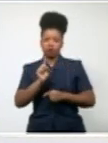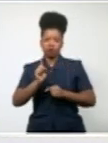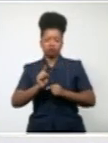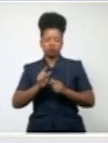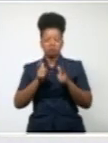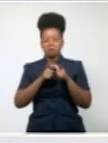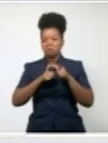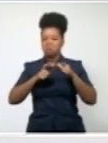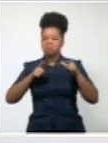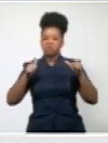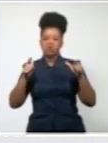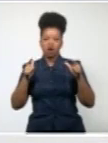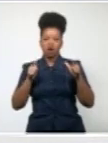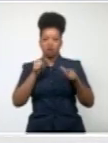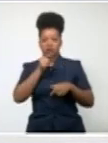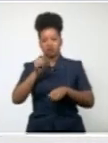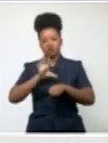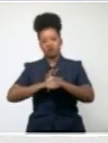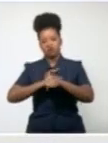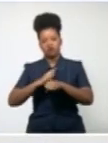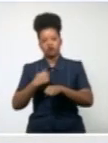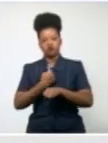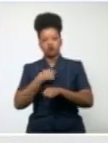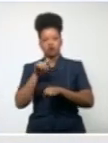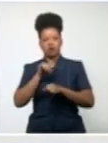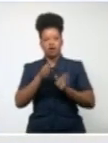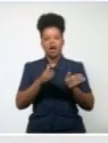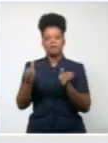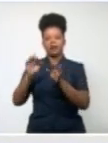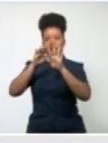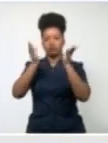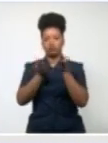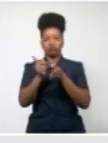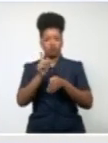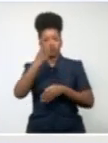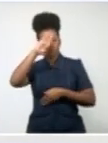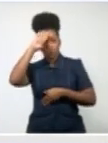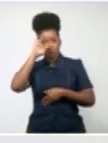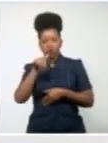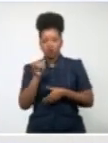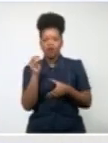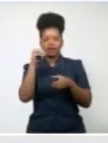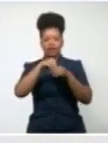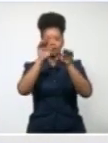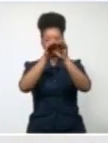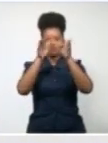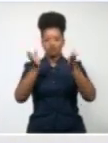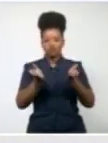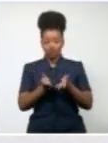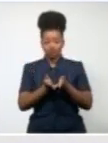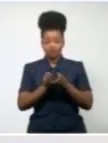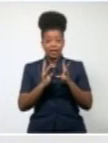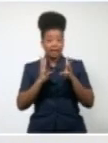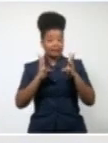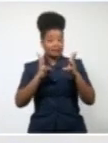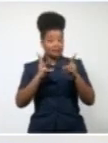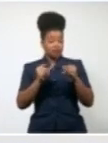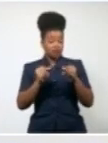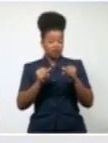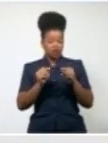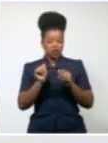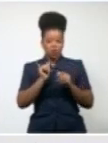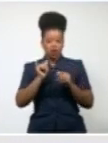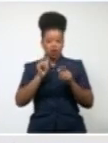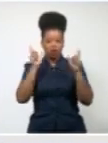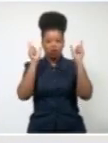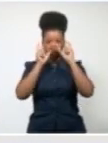the virus is increasing. And we cannot be alienated from the world. And besides, these are very alarming